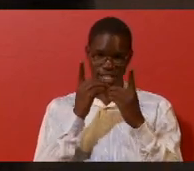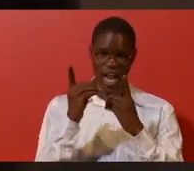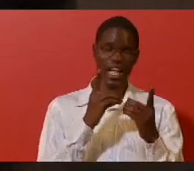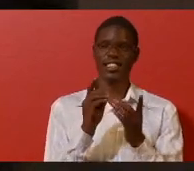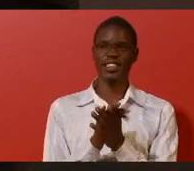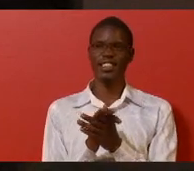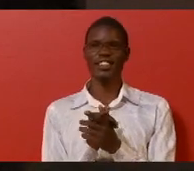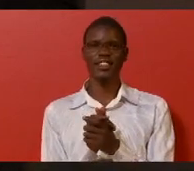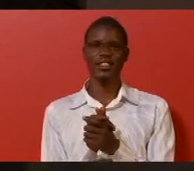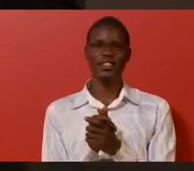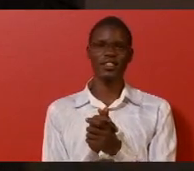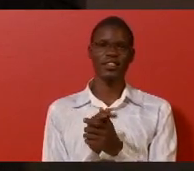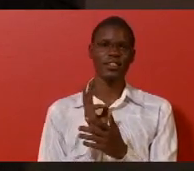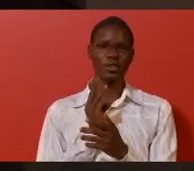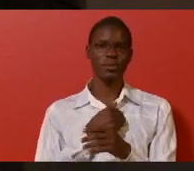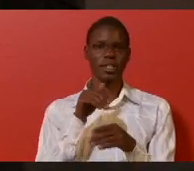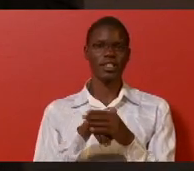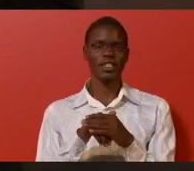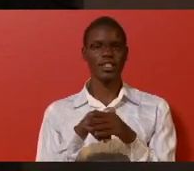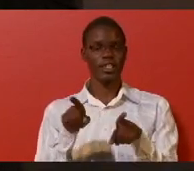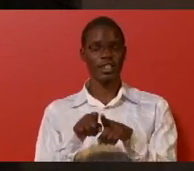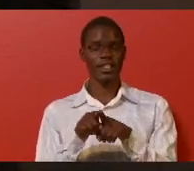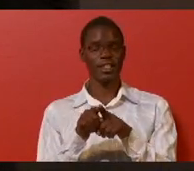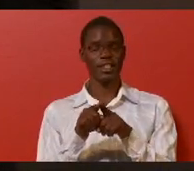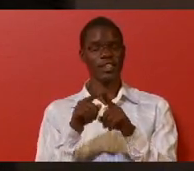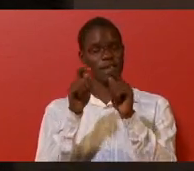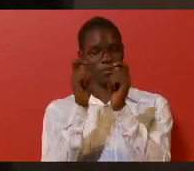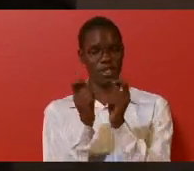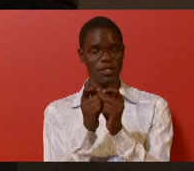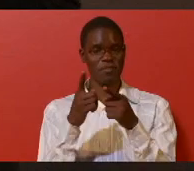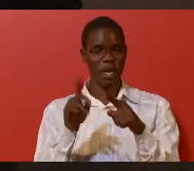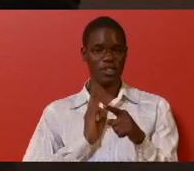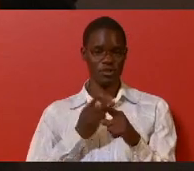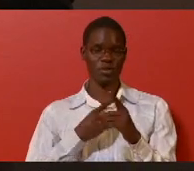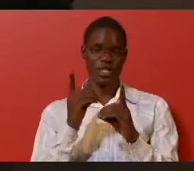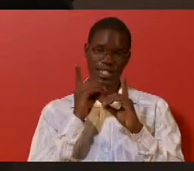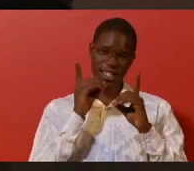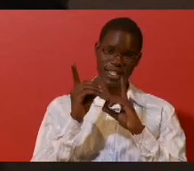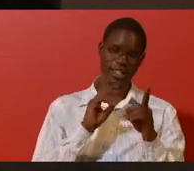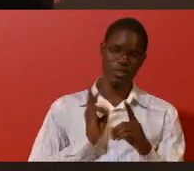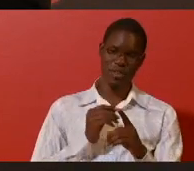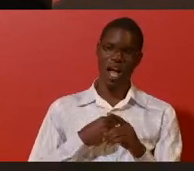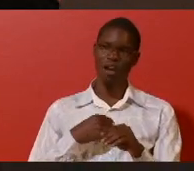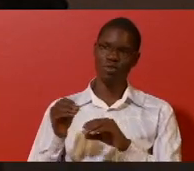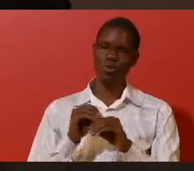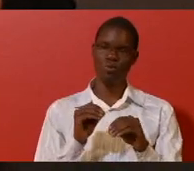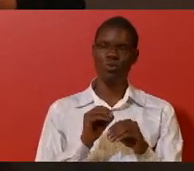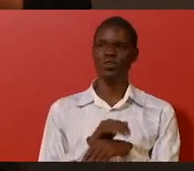negotiate. We're on the same team, but you negotiate. Yes. We negotiate. Yes. All right, we have to move on.